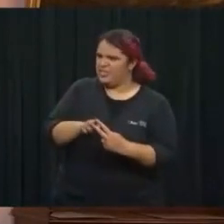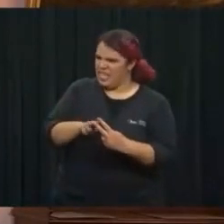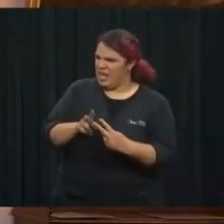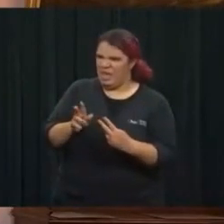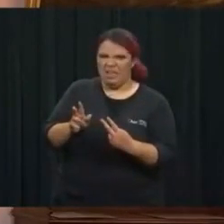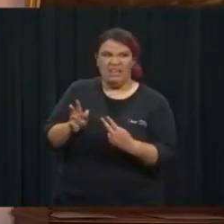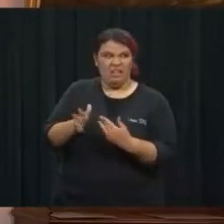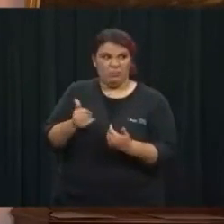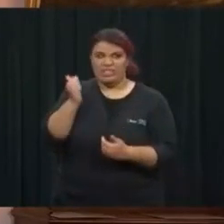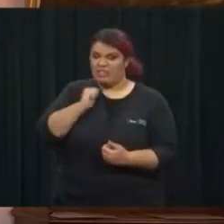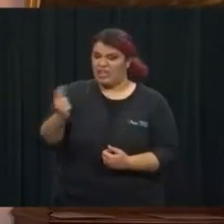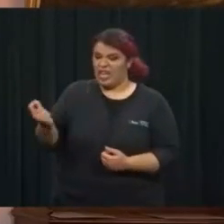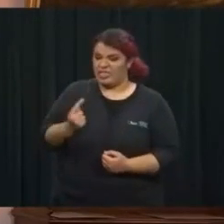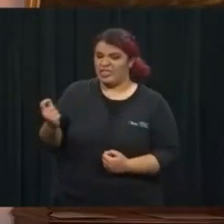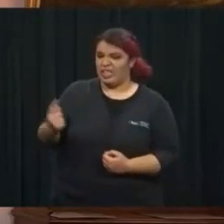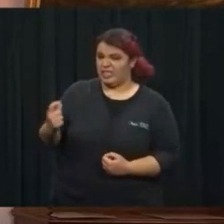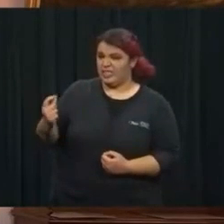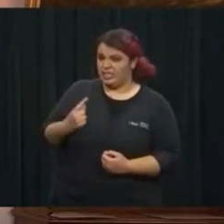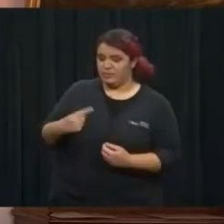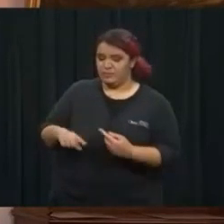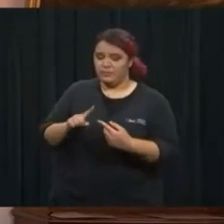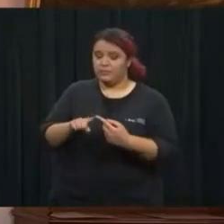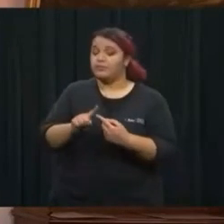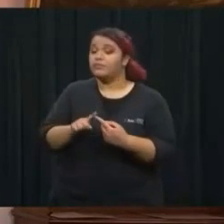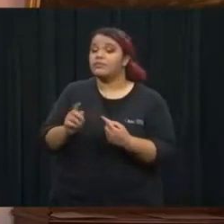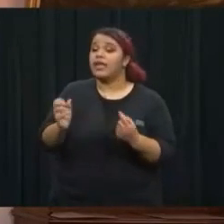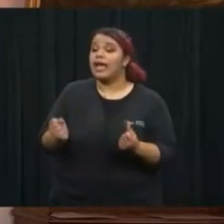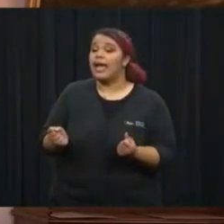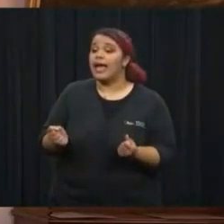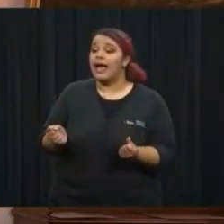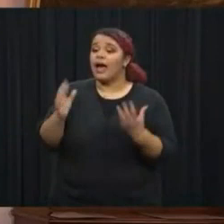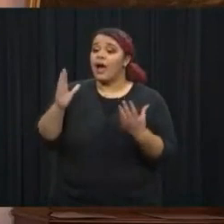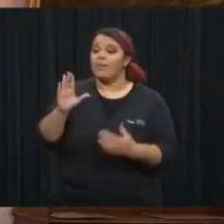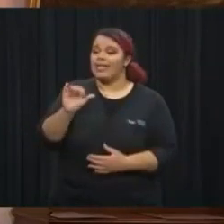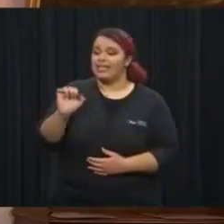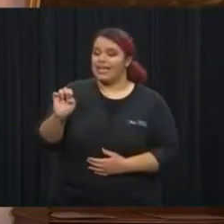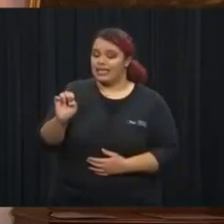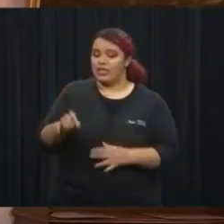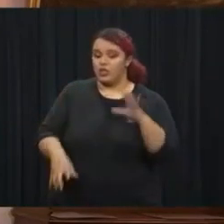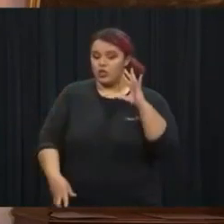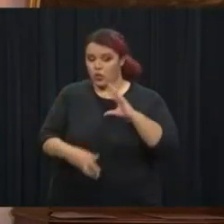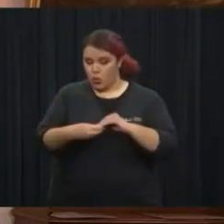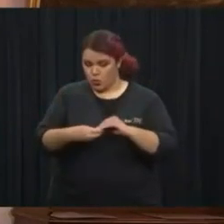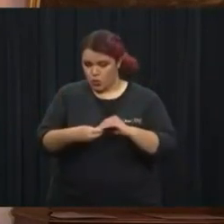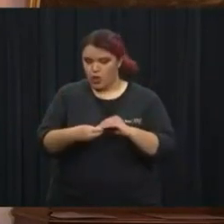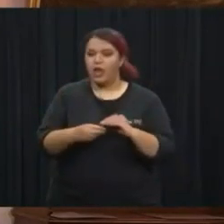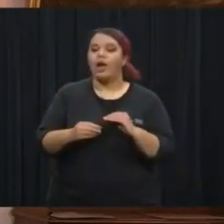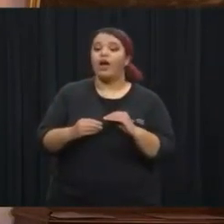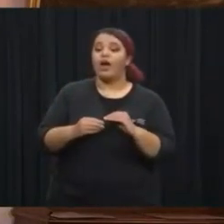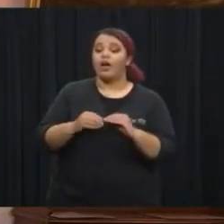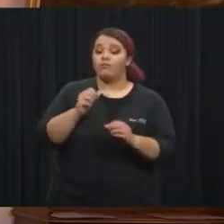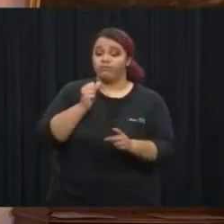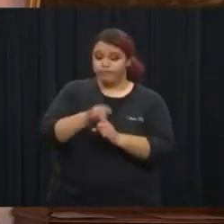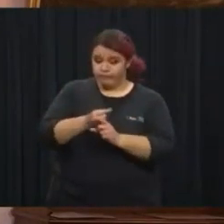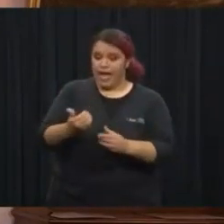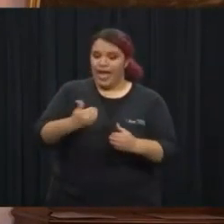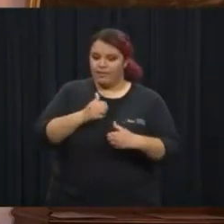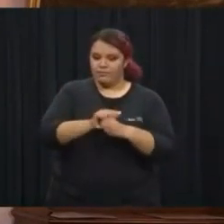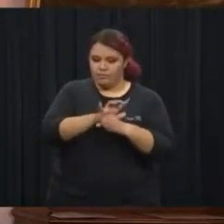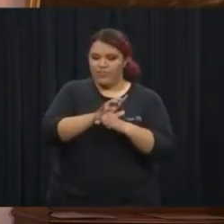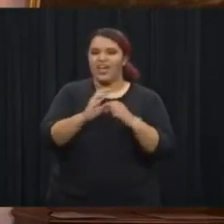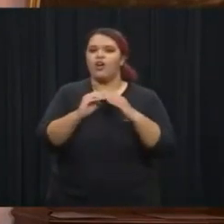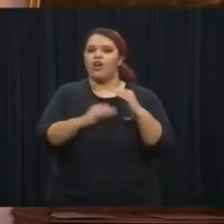very careful of. Anytime we move anybody from anywhere to someplace else, you wonder, worry about that spread. So I know